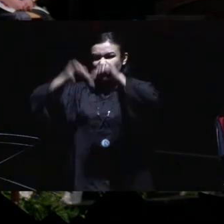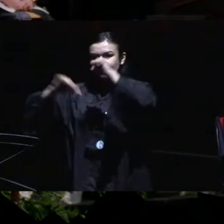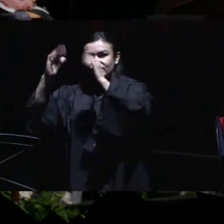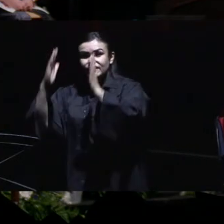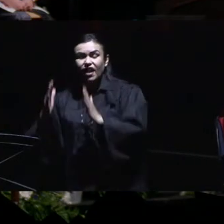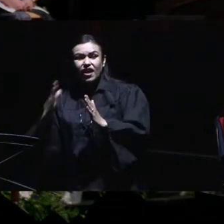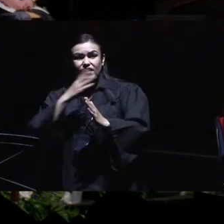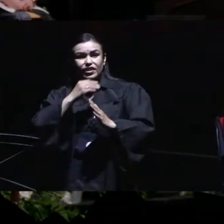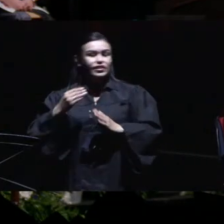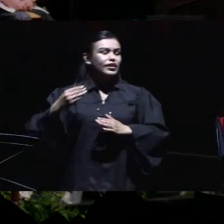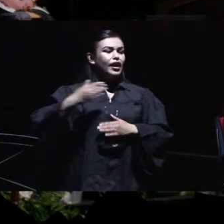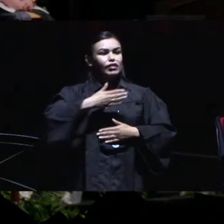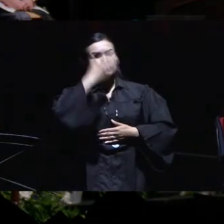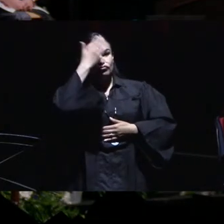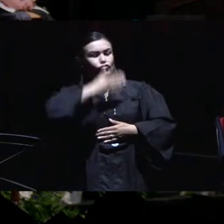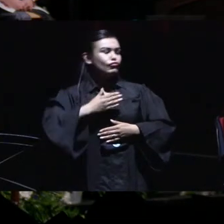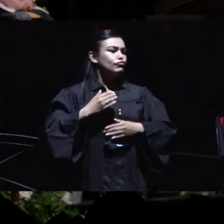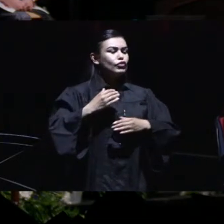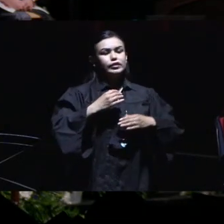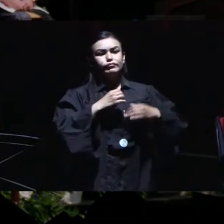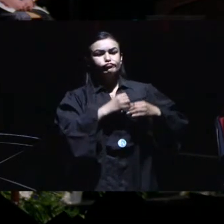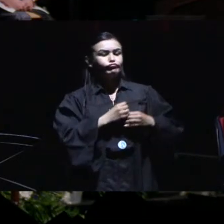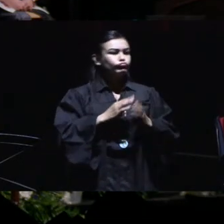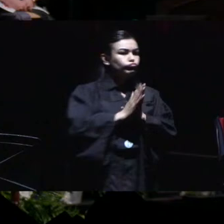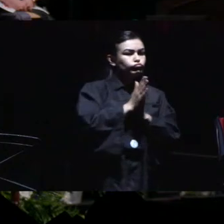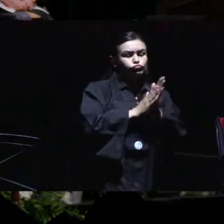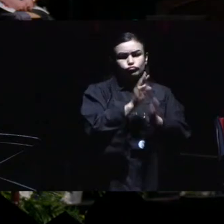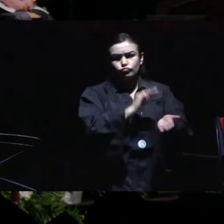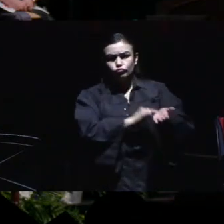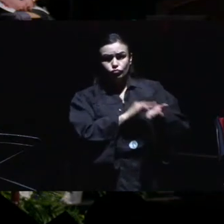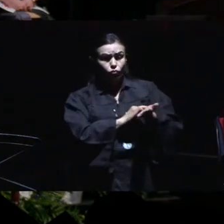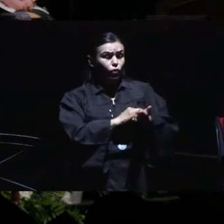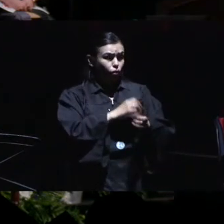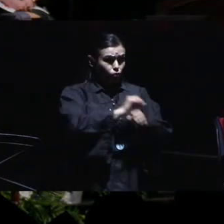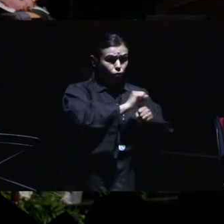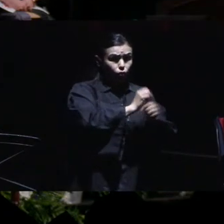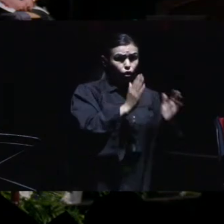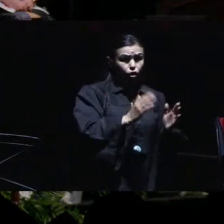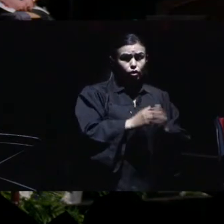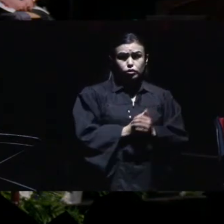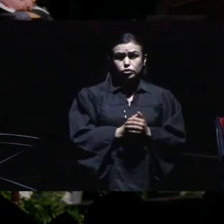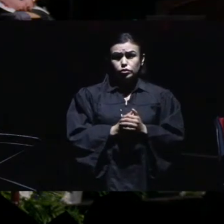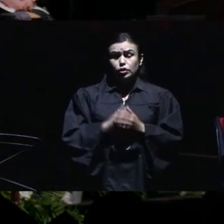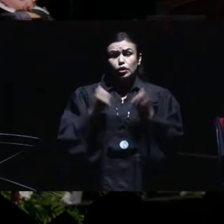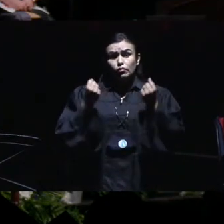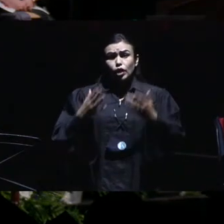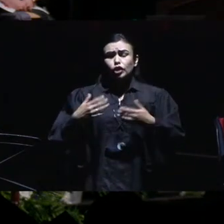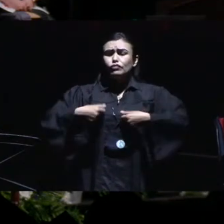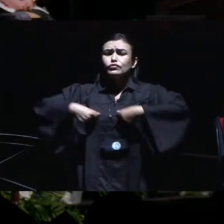scientists. All of us have certainly benefited from their sacrifices, their perseverance, and of course, the